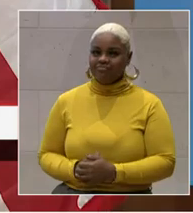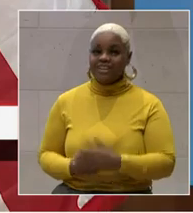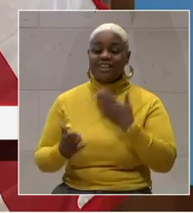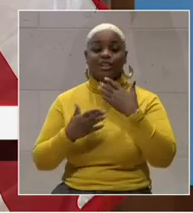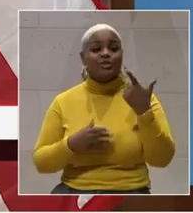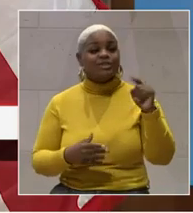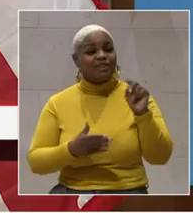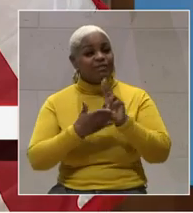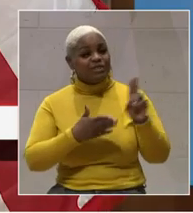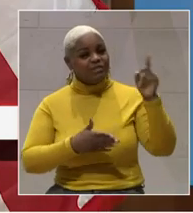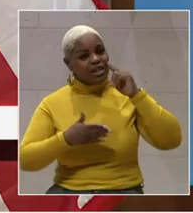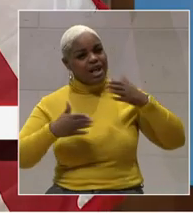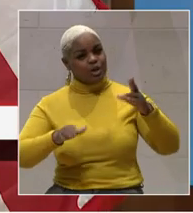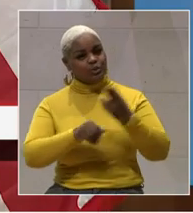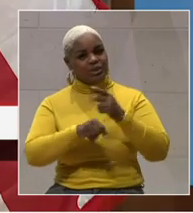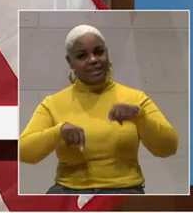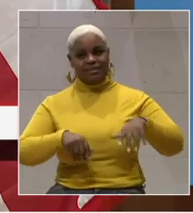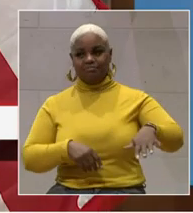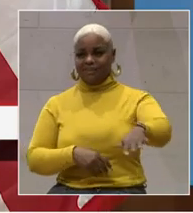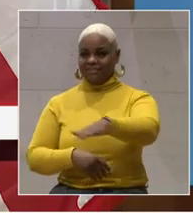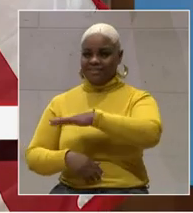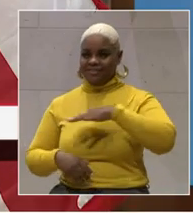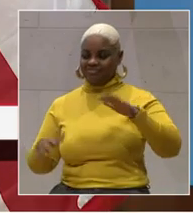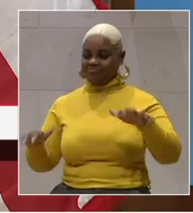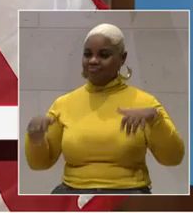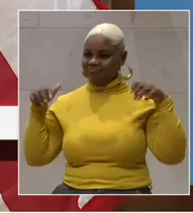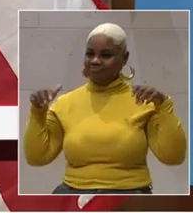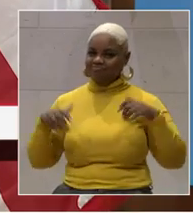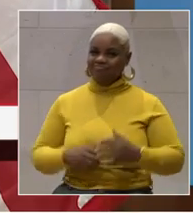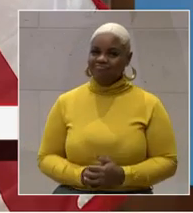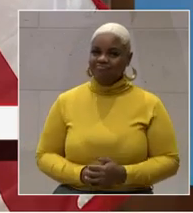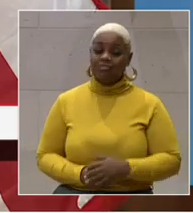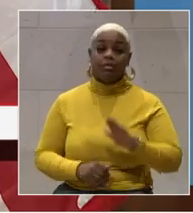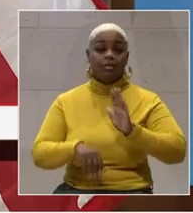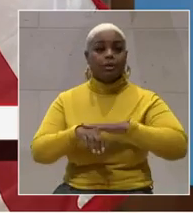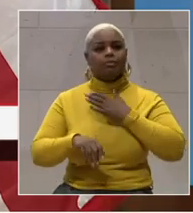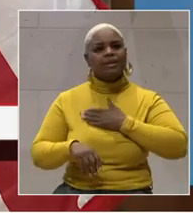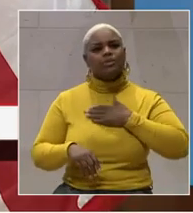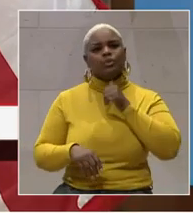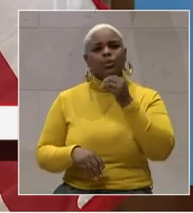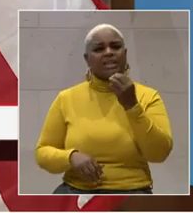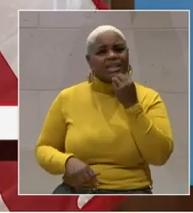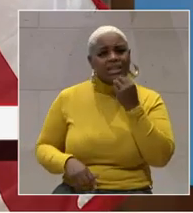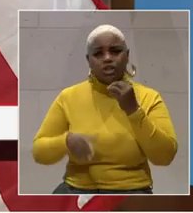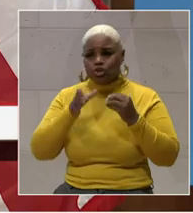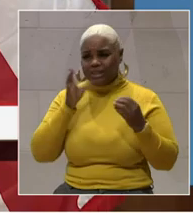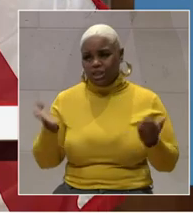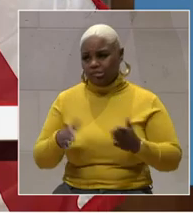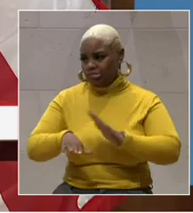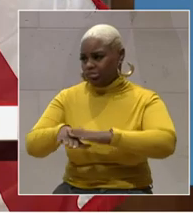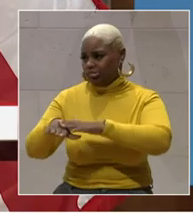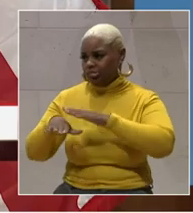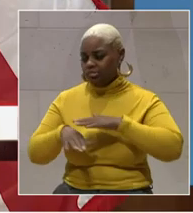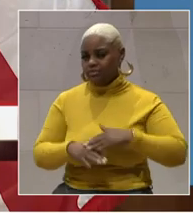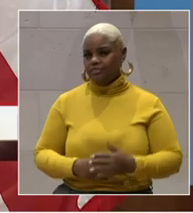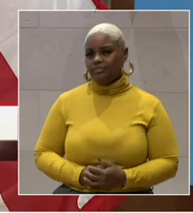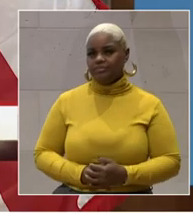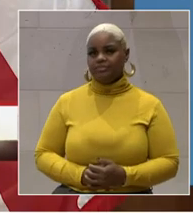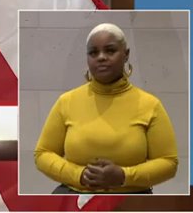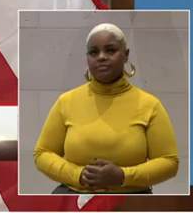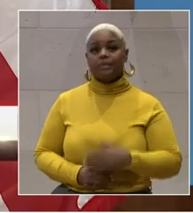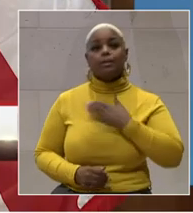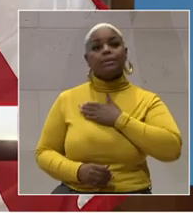or beverage inside the auditorium. And if you take a minute to silence your cell phones for the program,